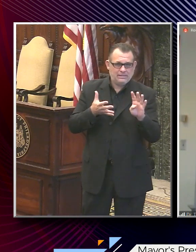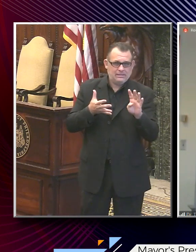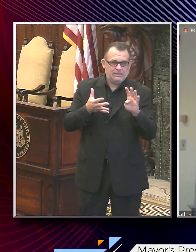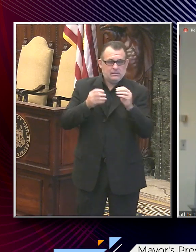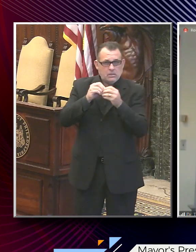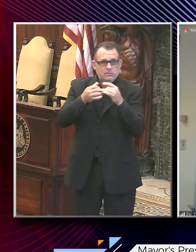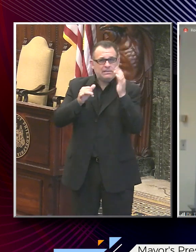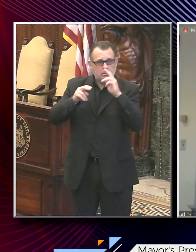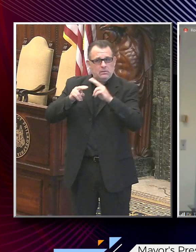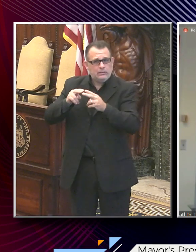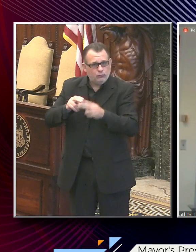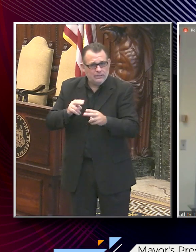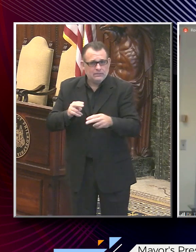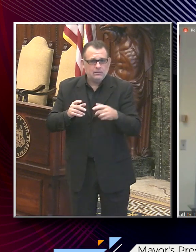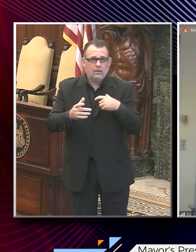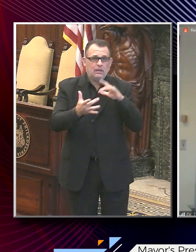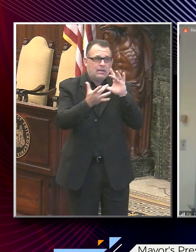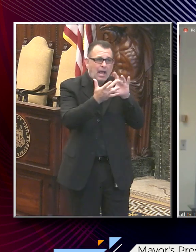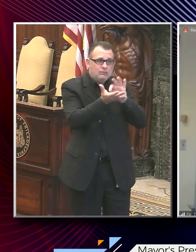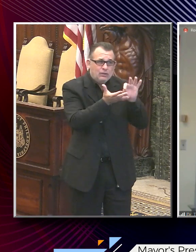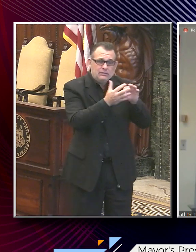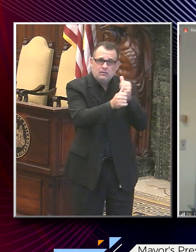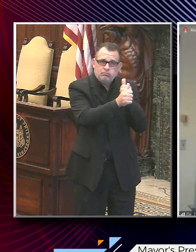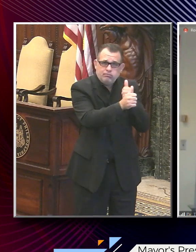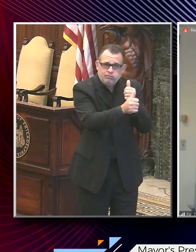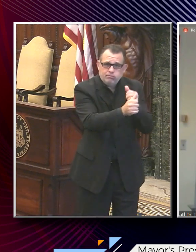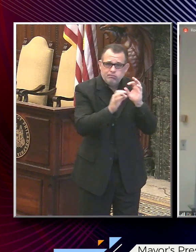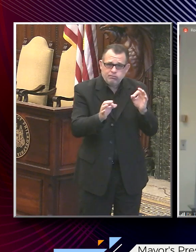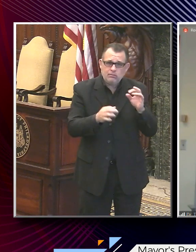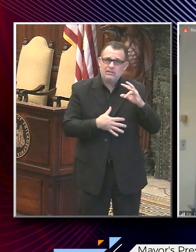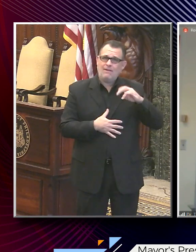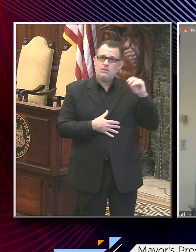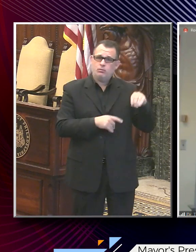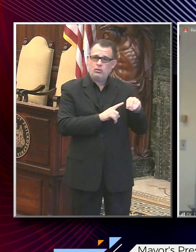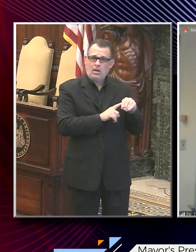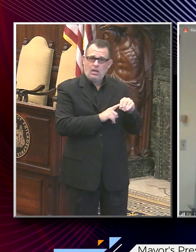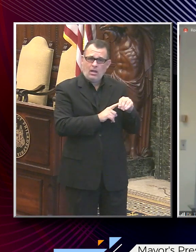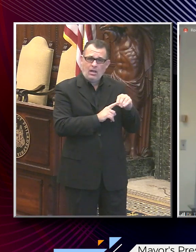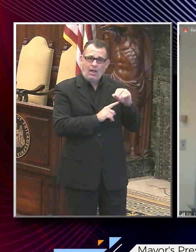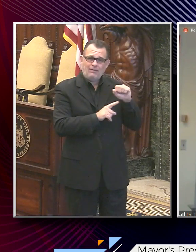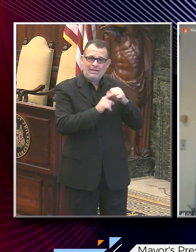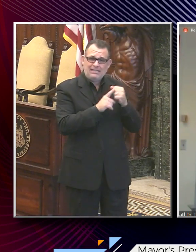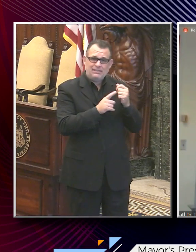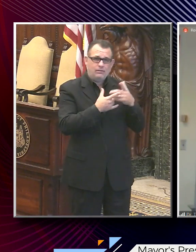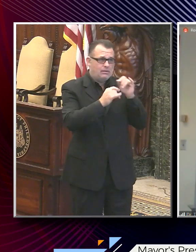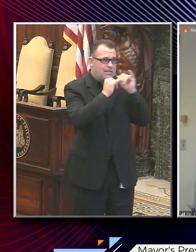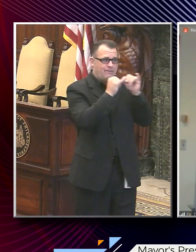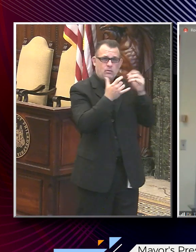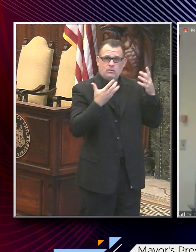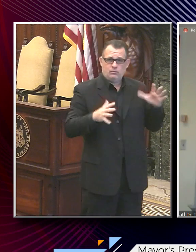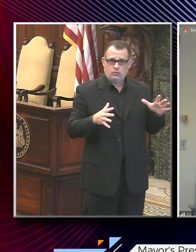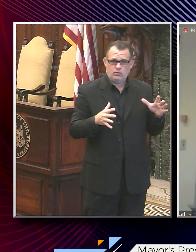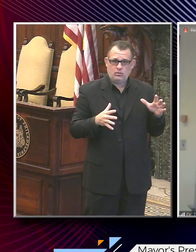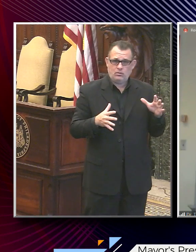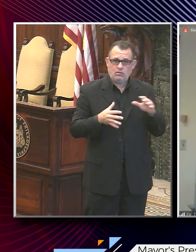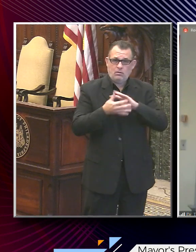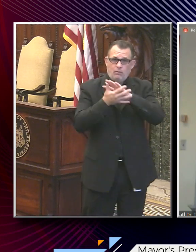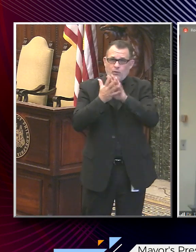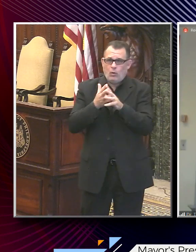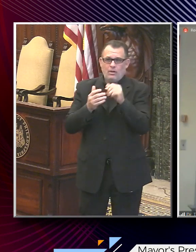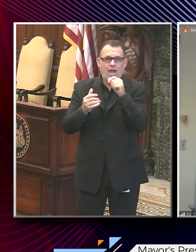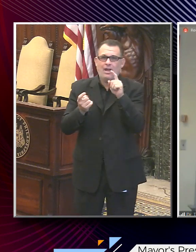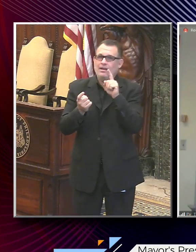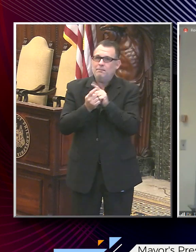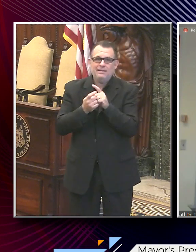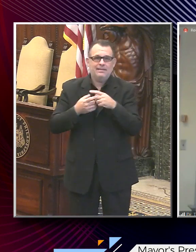said within contact tracing, we wanted to be interviewing 70% of the cases. Now, because we didn't meet all of our targets, we went to a